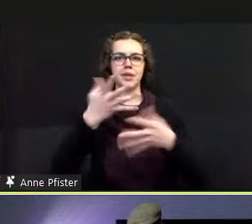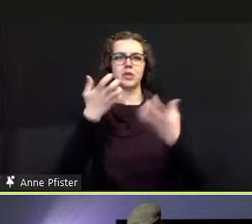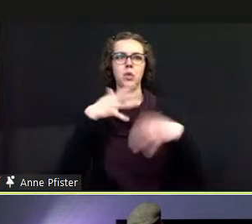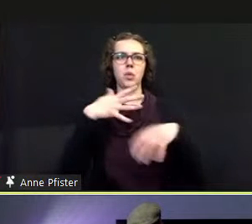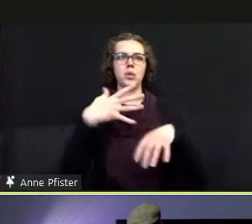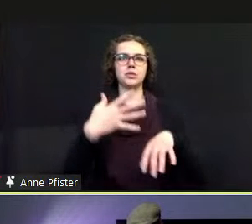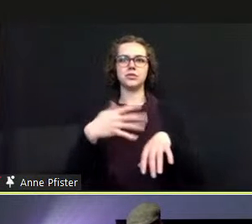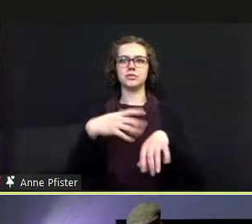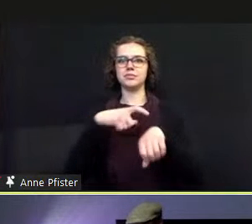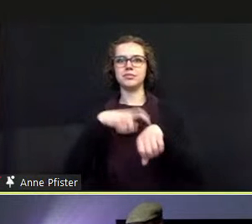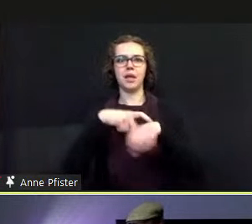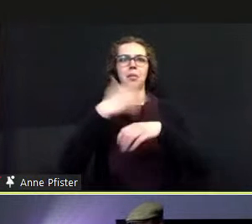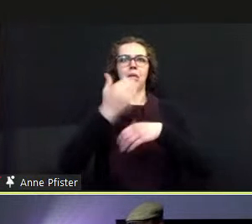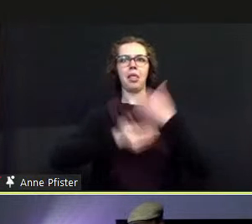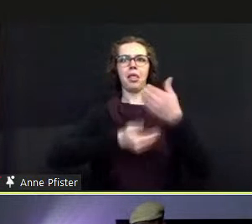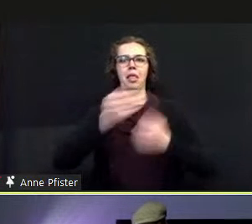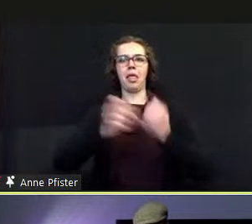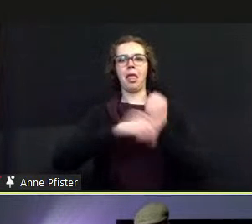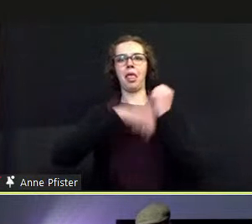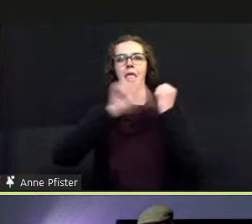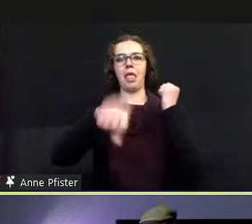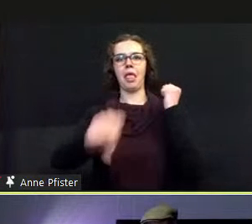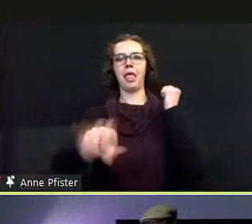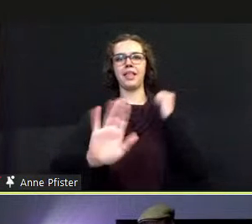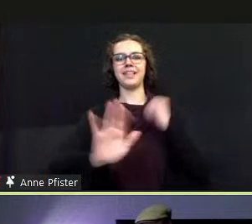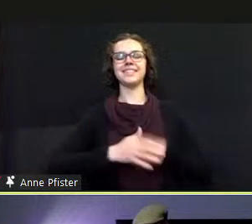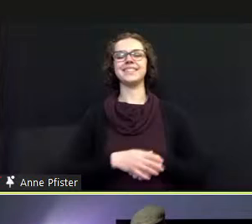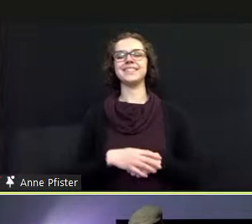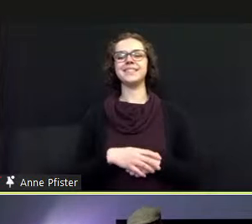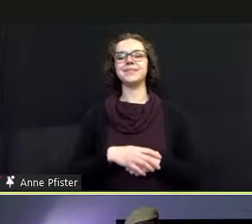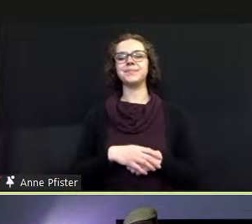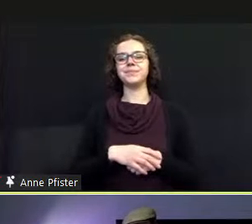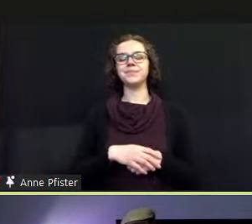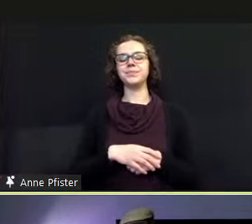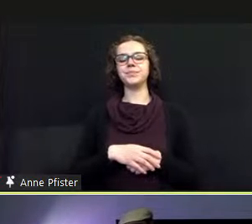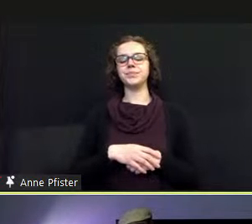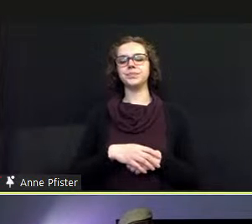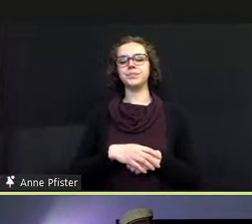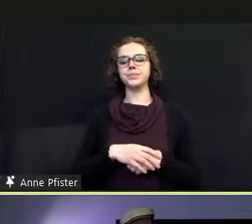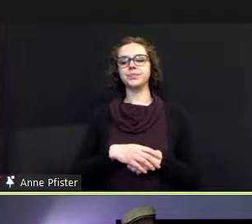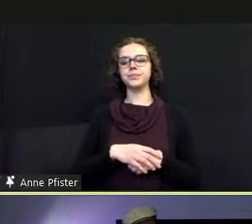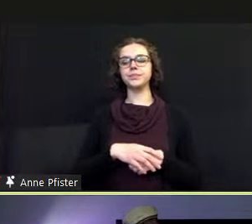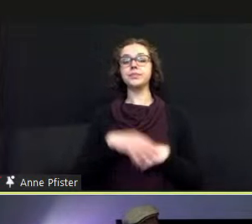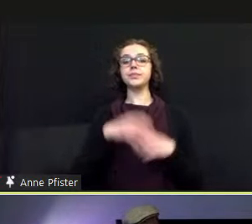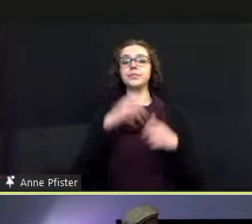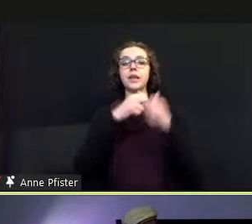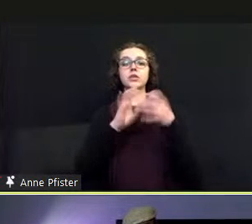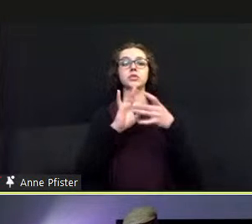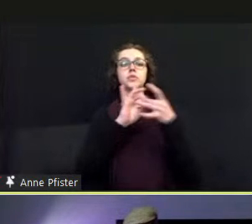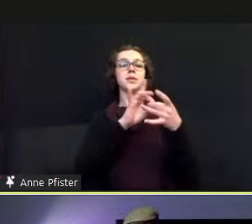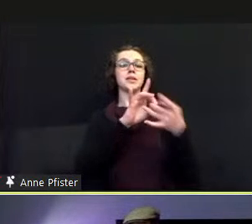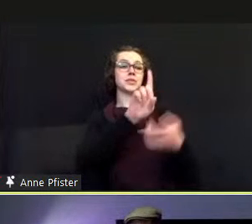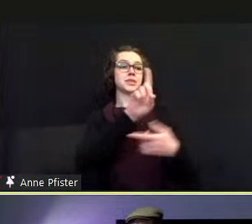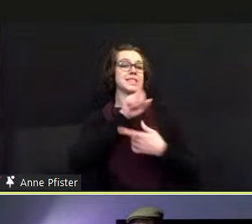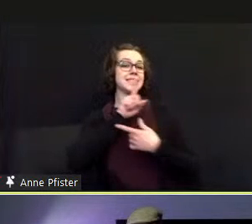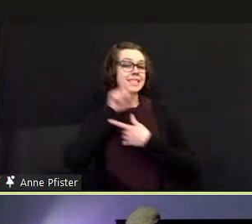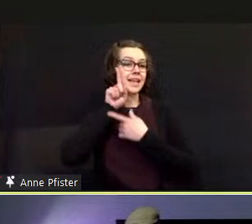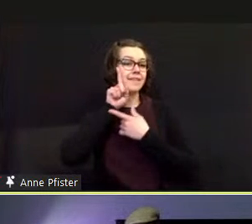running on. Okay, and then the issue of deafness as